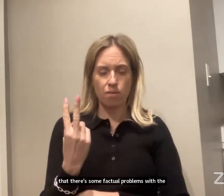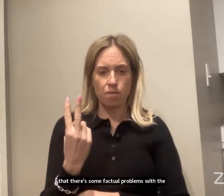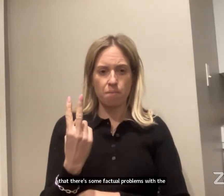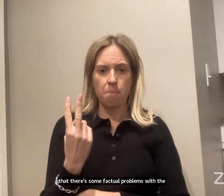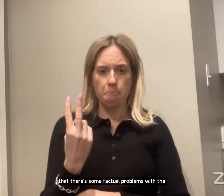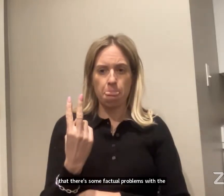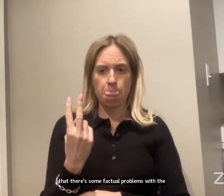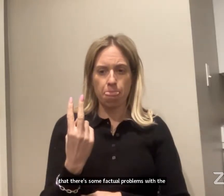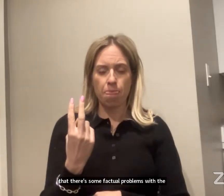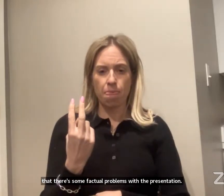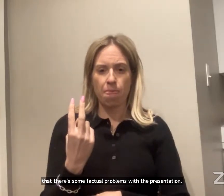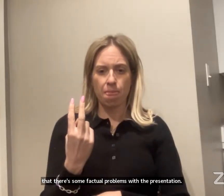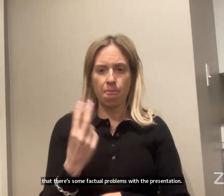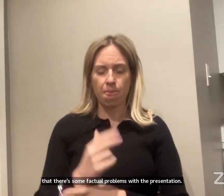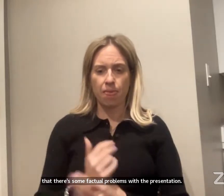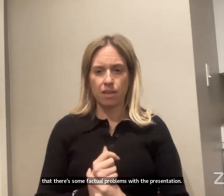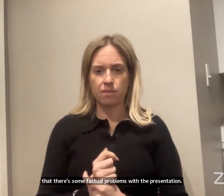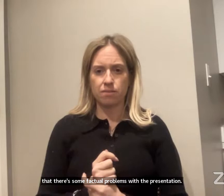1212.